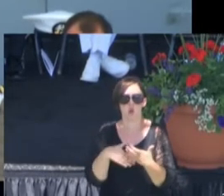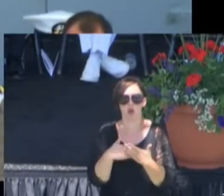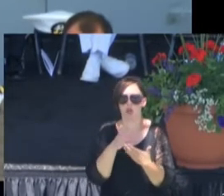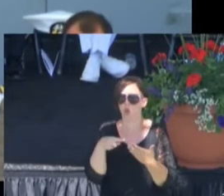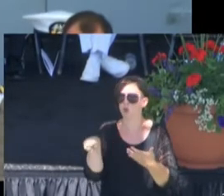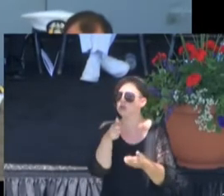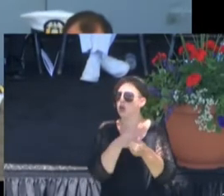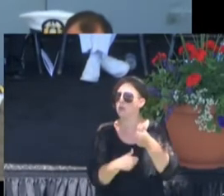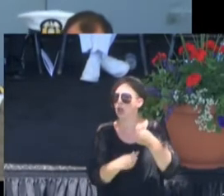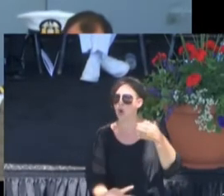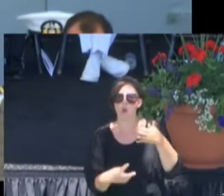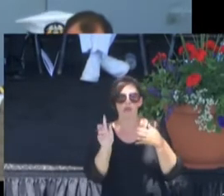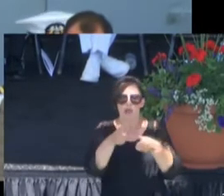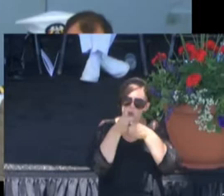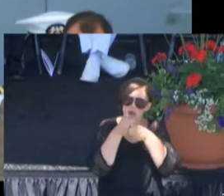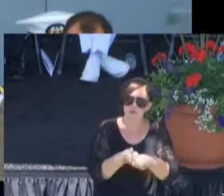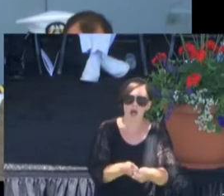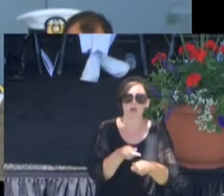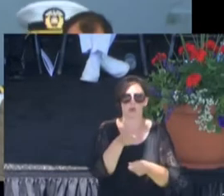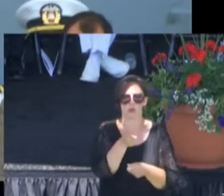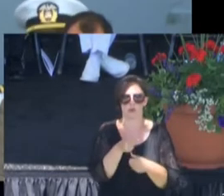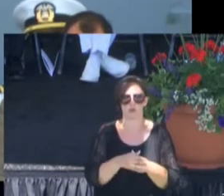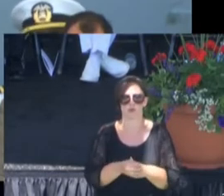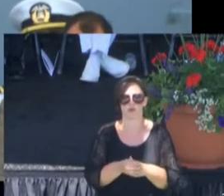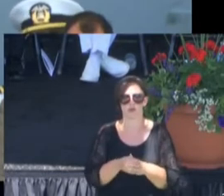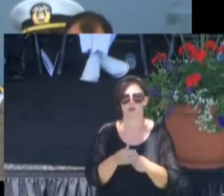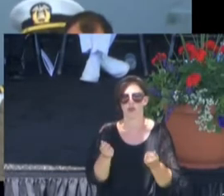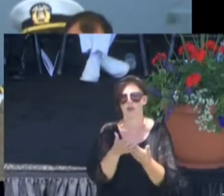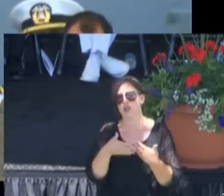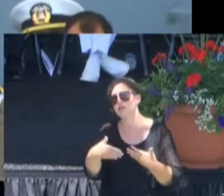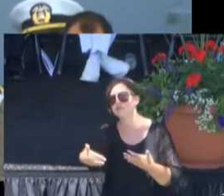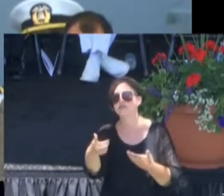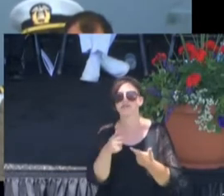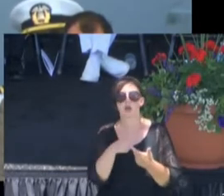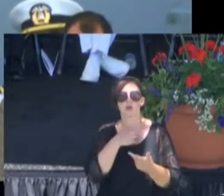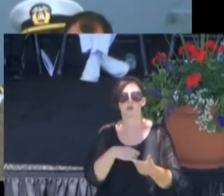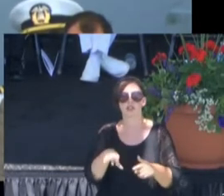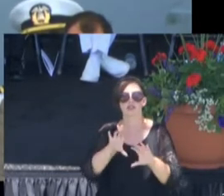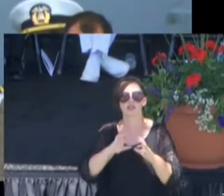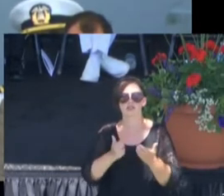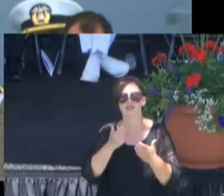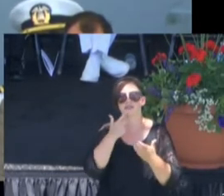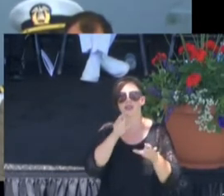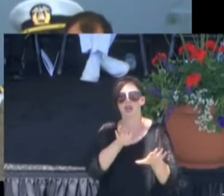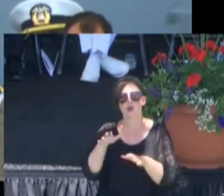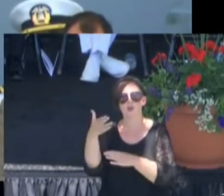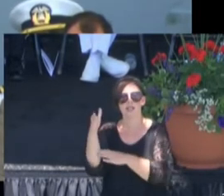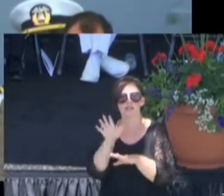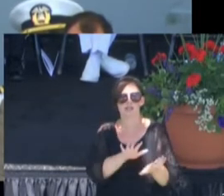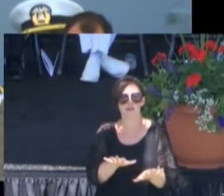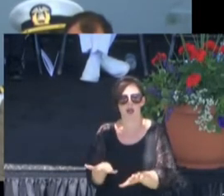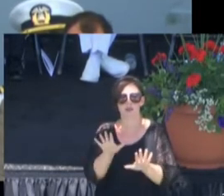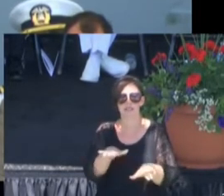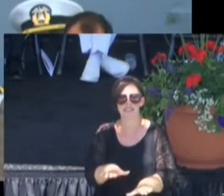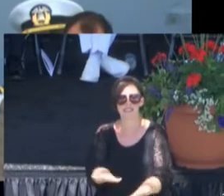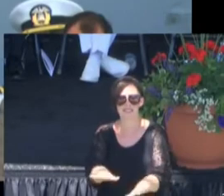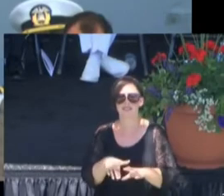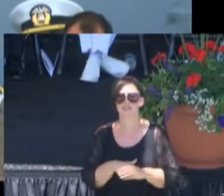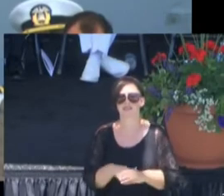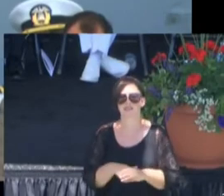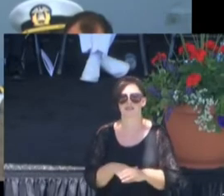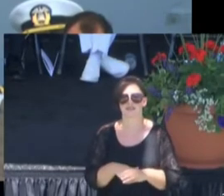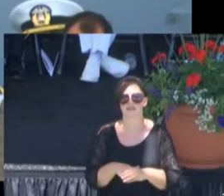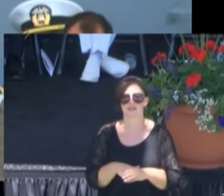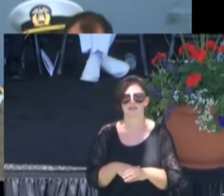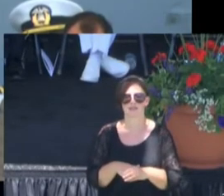nothing less, and they will follow you because of it. In all that lies ahead, I wish the class of 2018 fair winds and following seas. And now, if I can